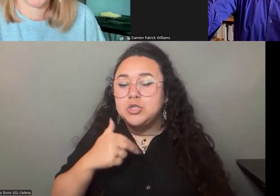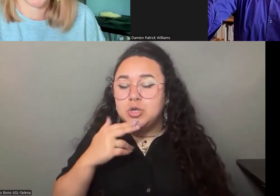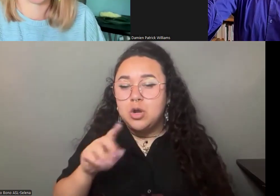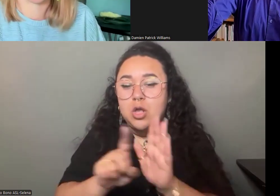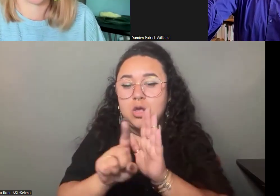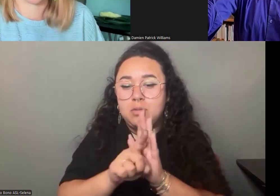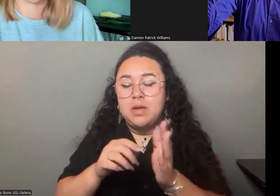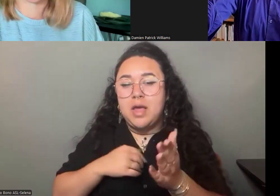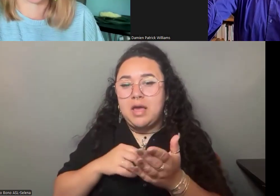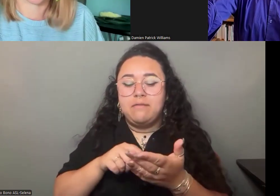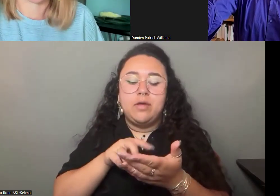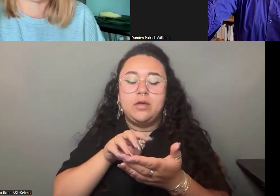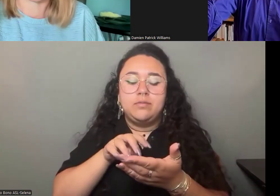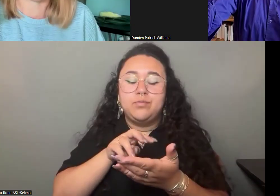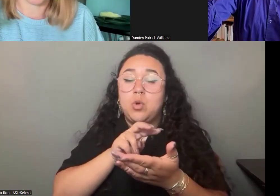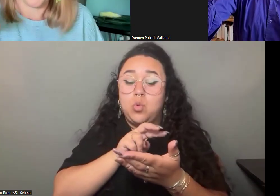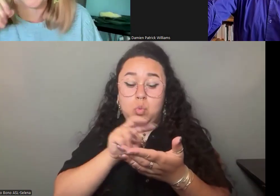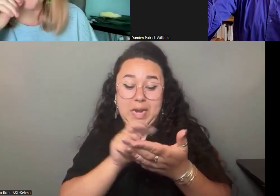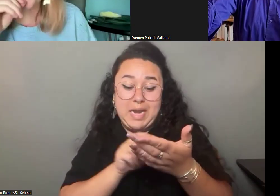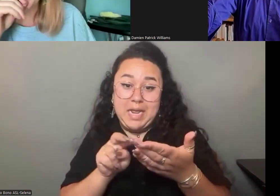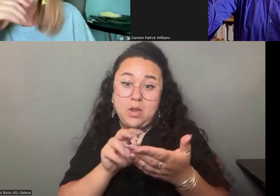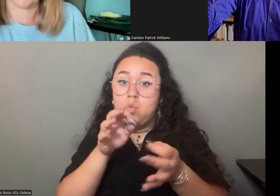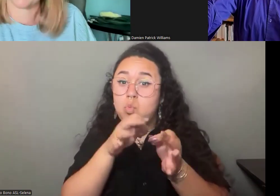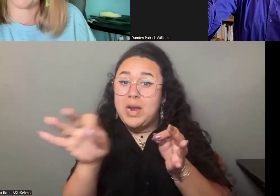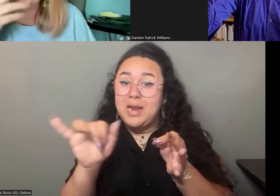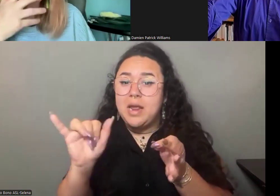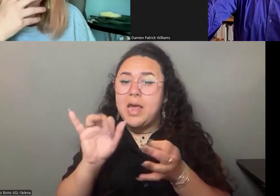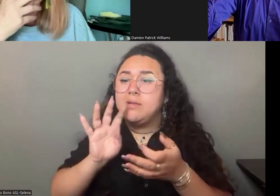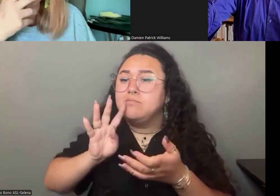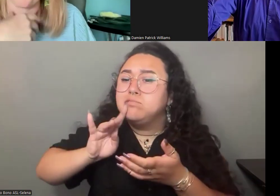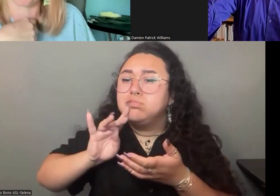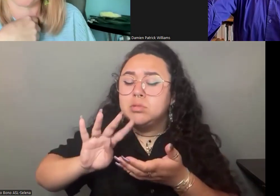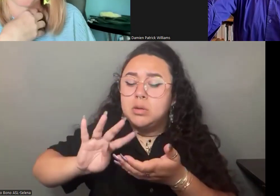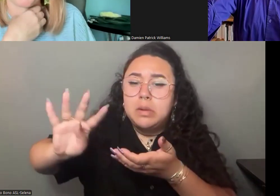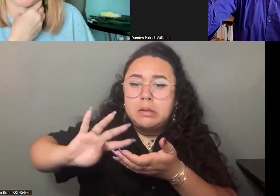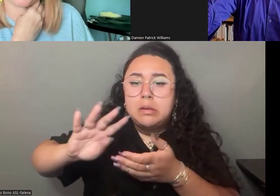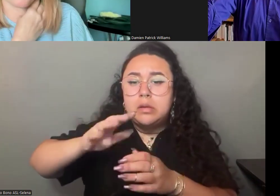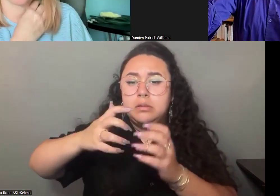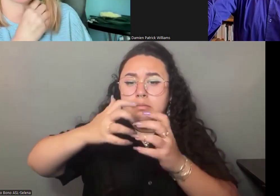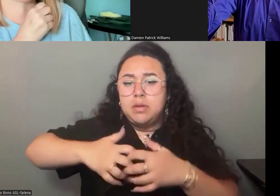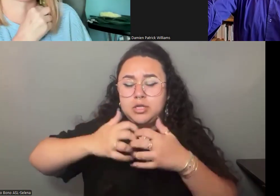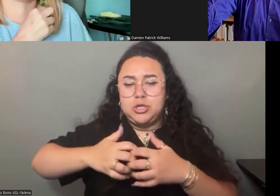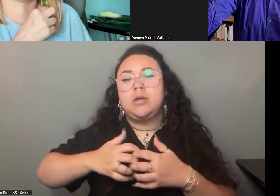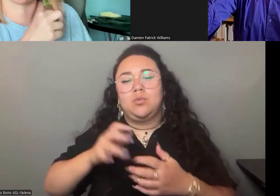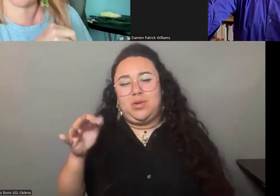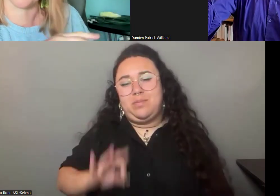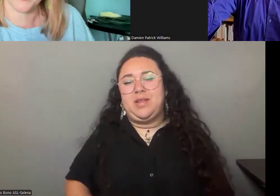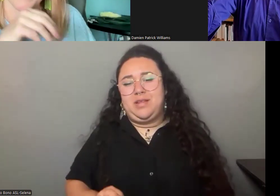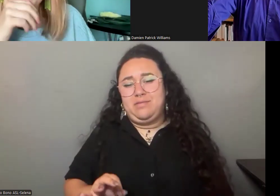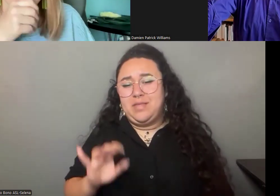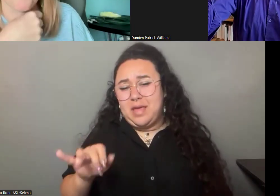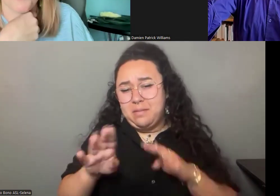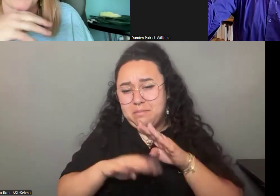a readout that says things aloud, right? Like you would get that from cross just like just from a basic